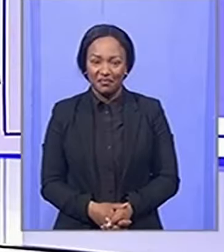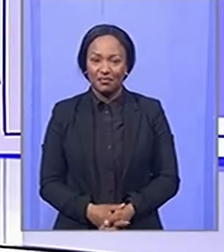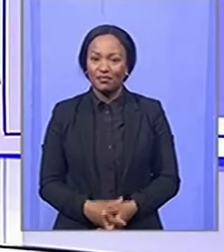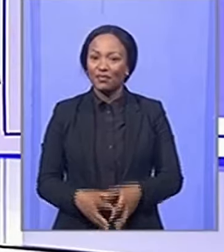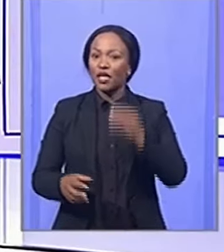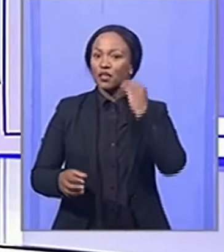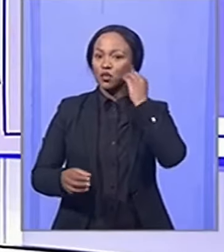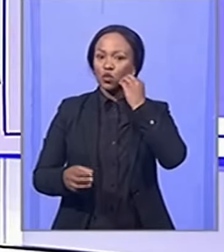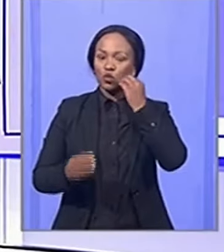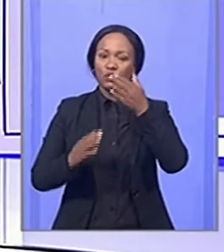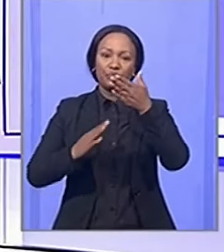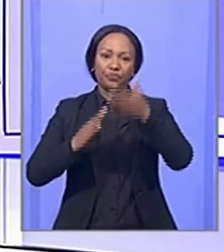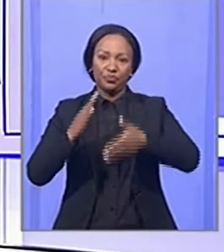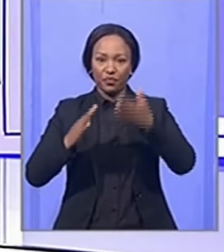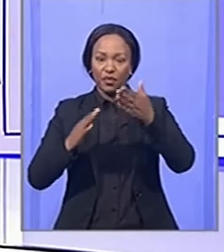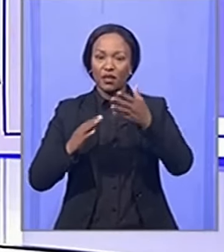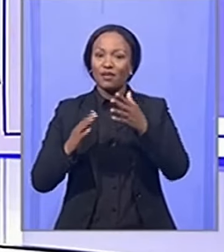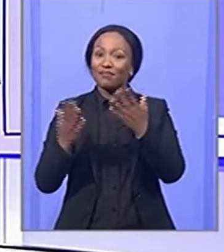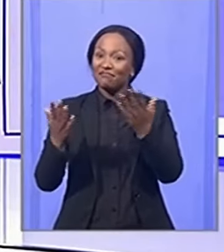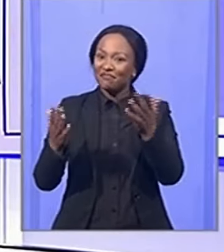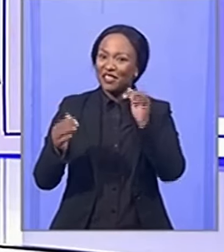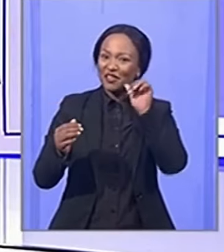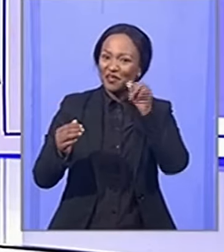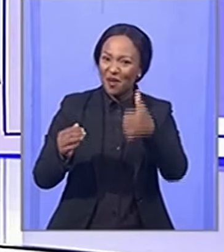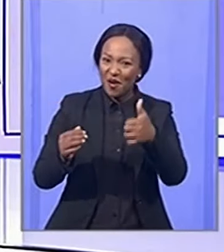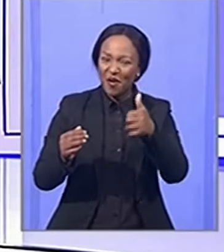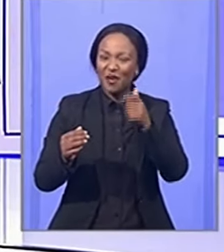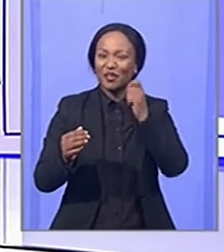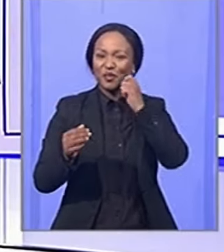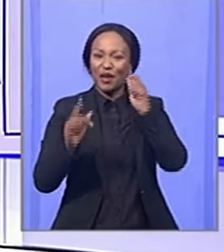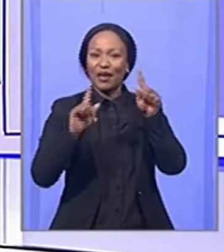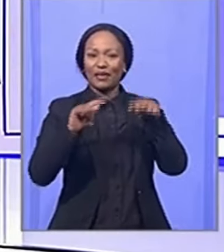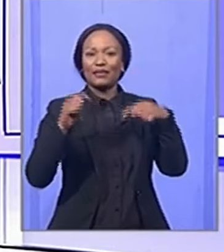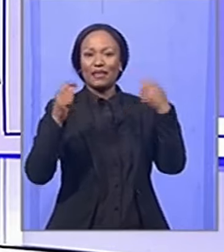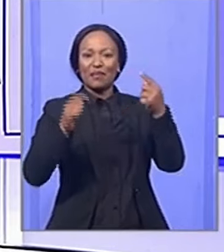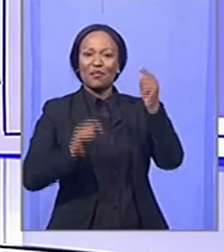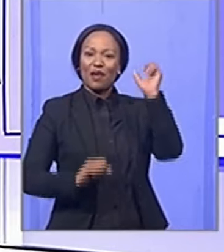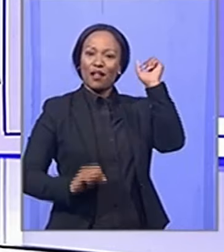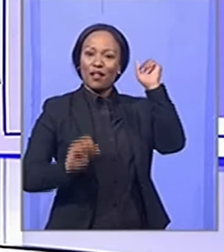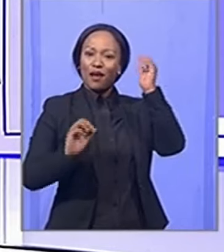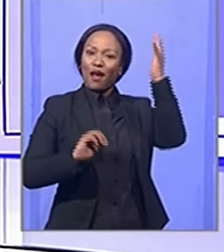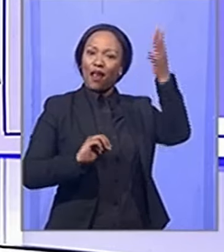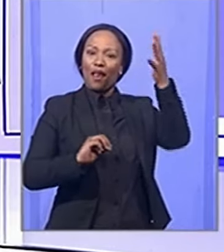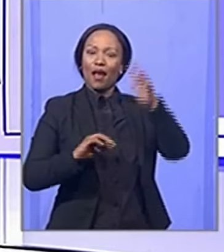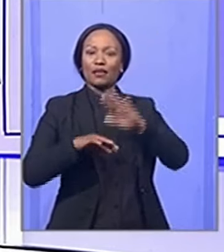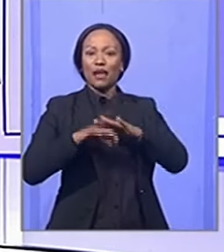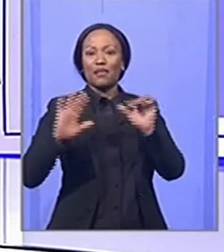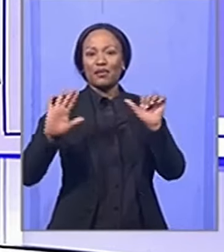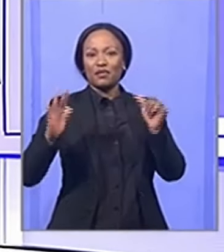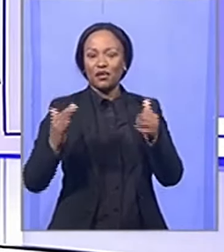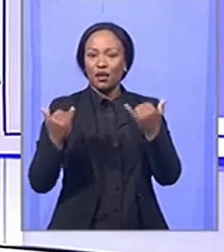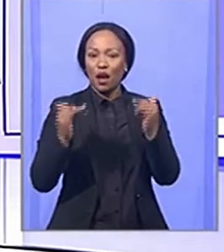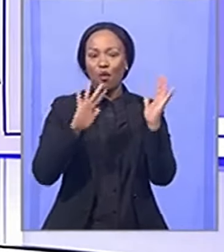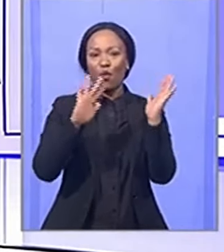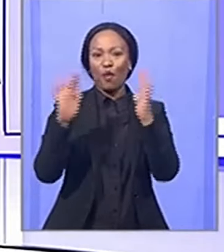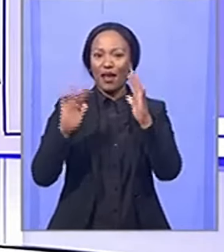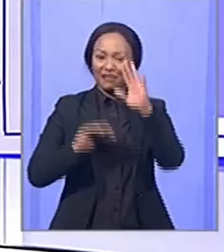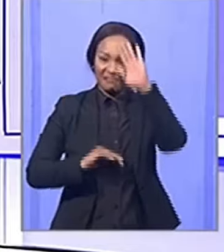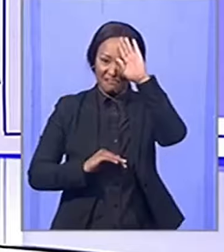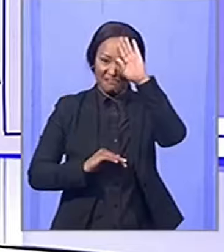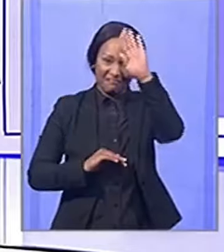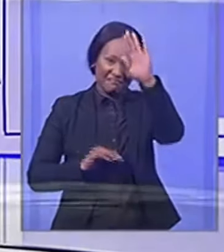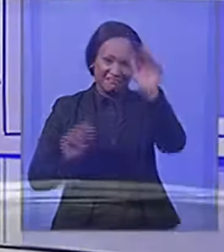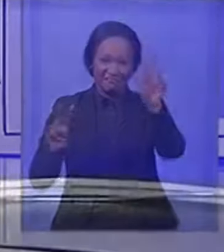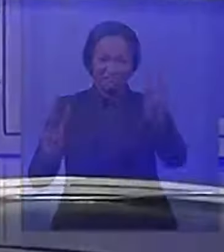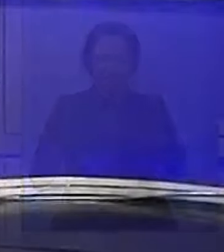Ke phetho mui kopana le muifo wa ditaba tsa Setswana hosane ka hora ya botshelela ho latela bolipi khotso.